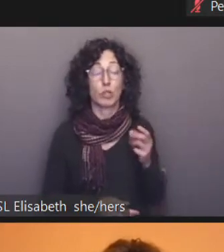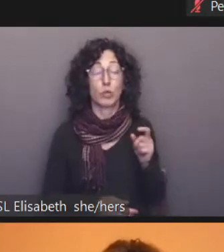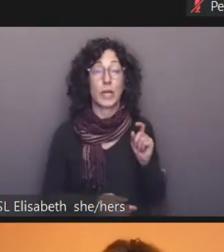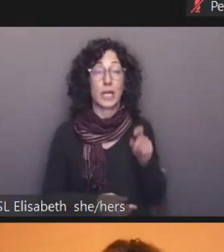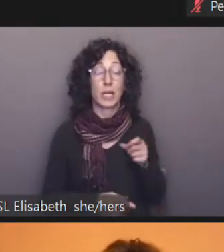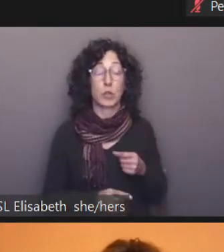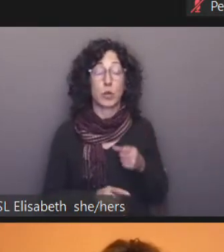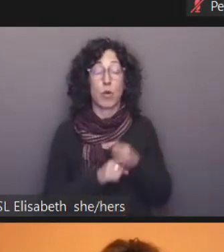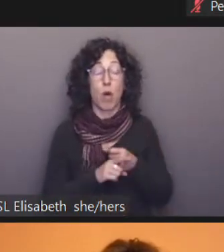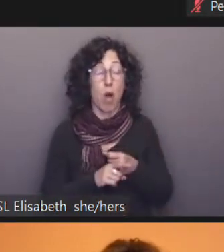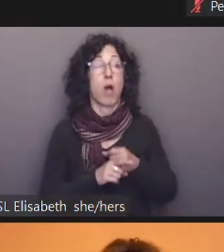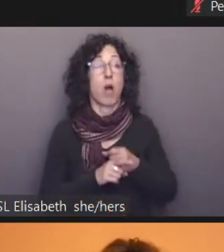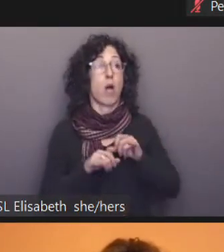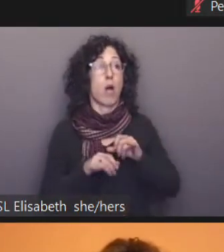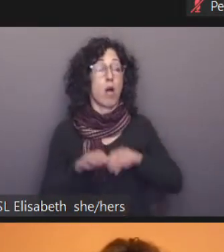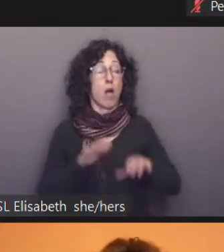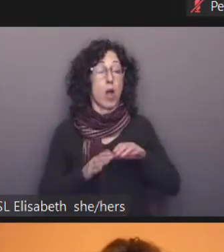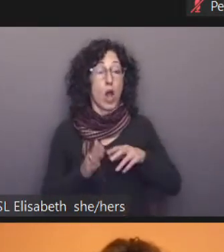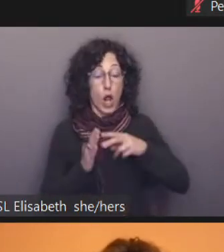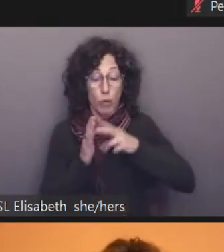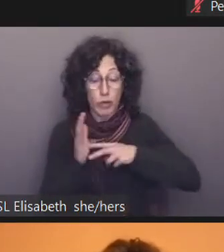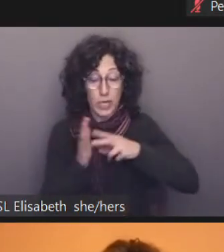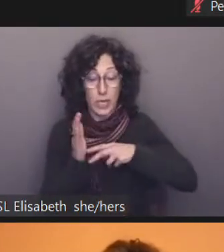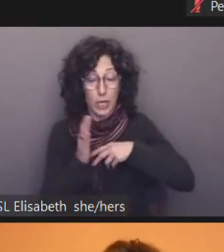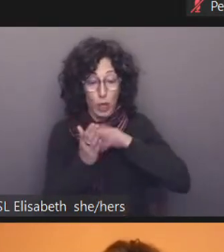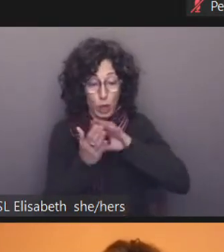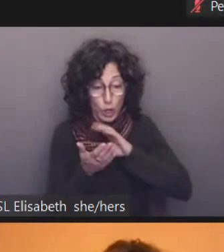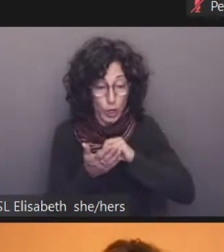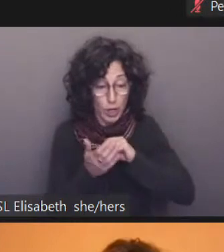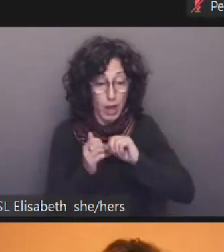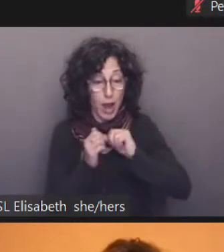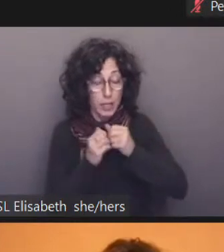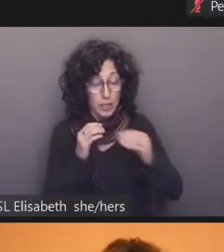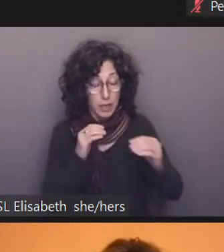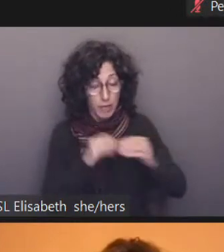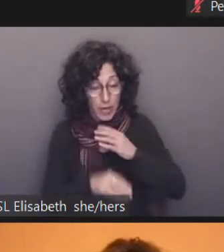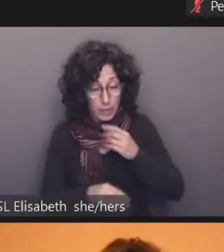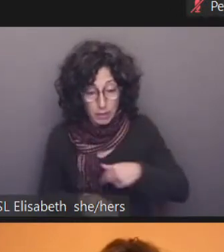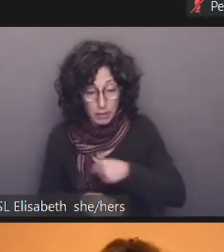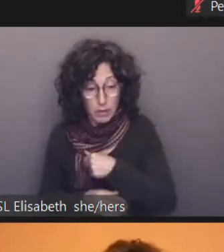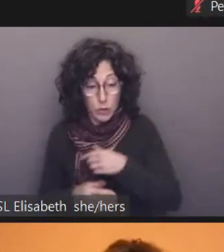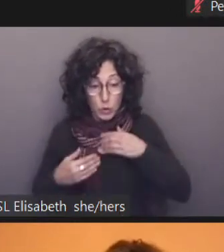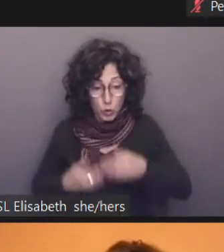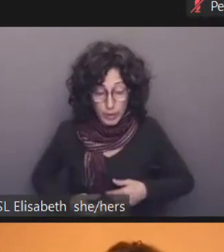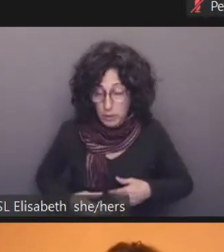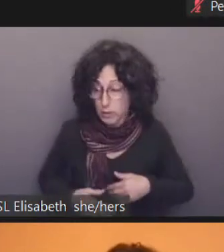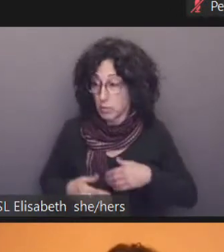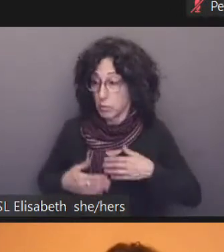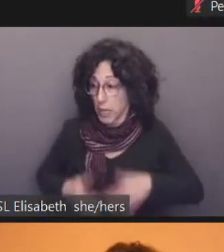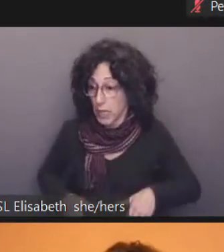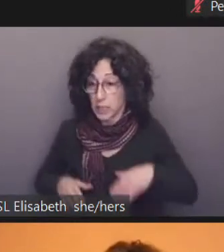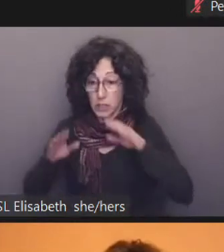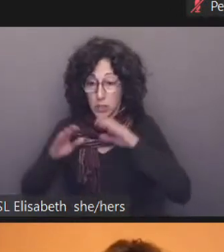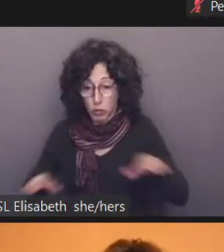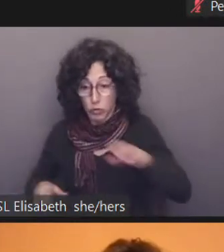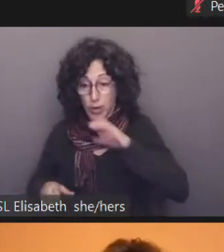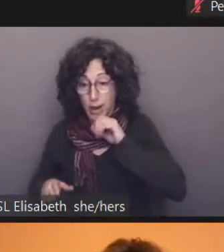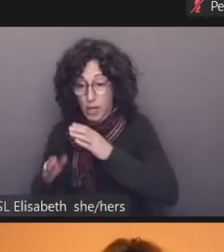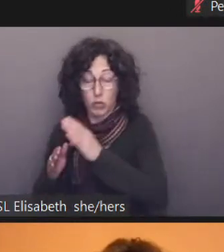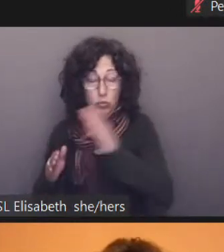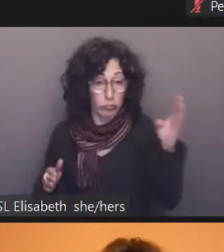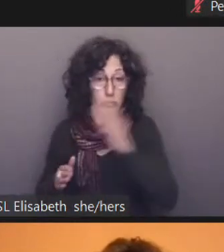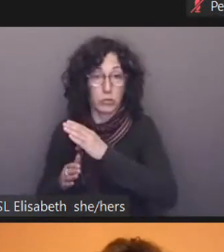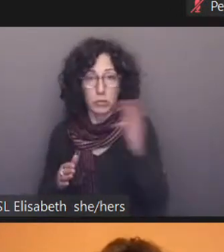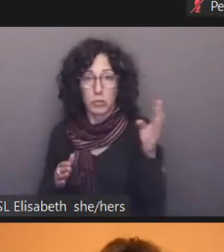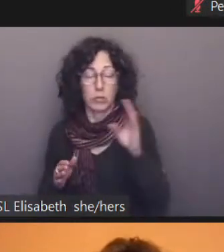is this virus? How does it affect us? What do we do to support patients who have it? And so some of the fact that